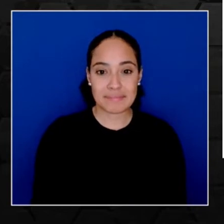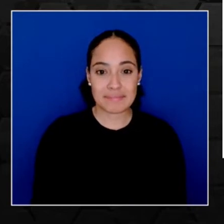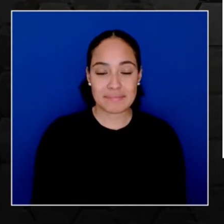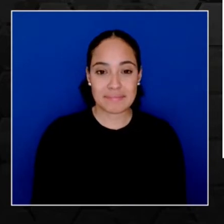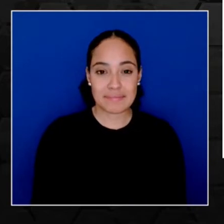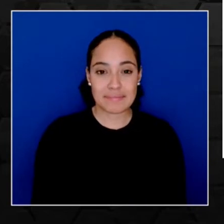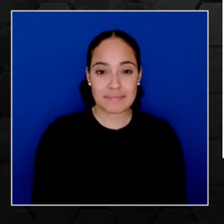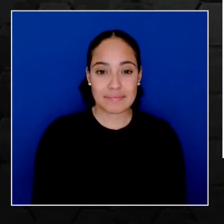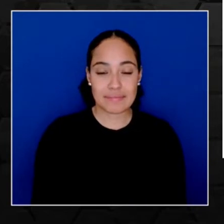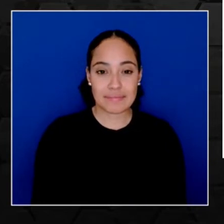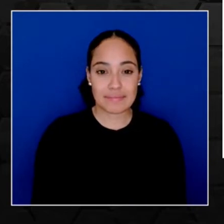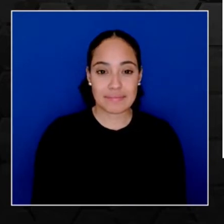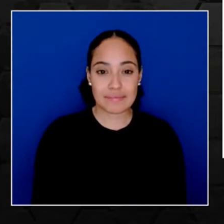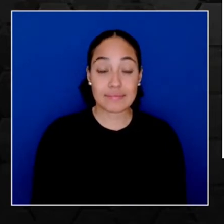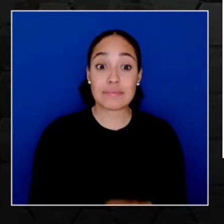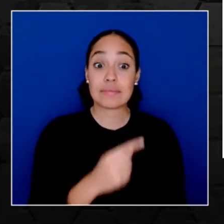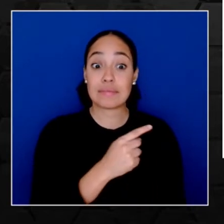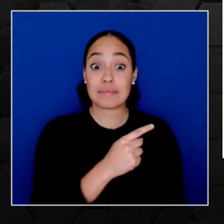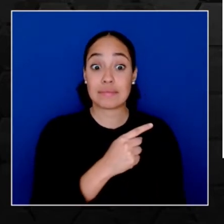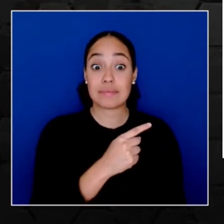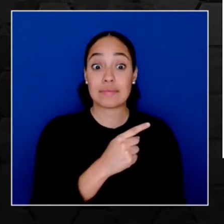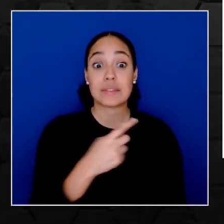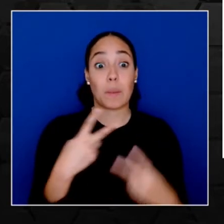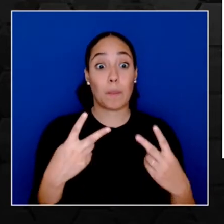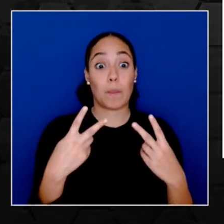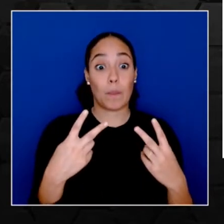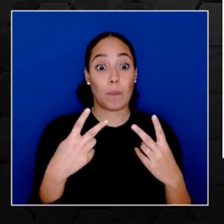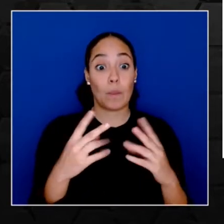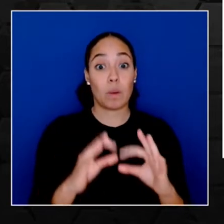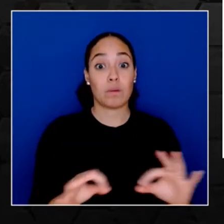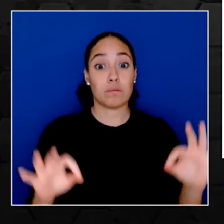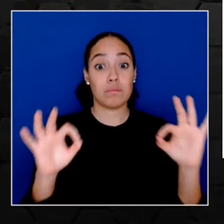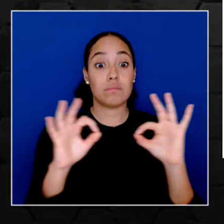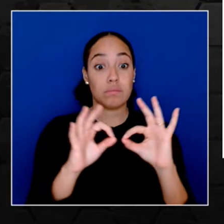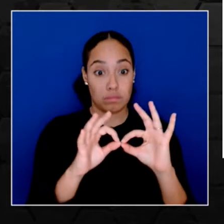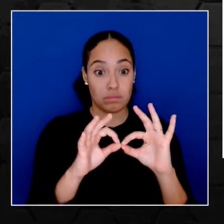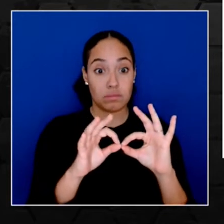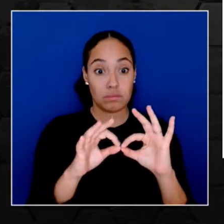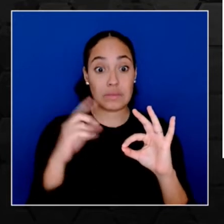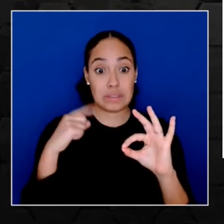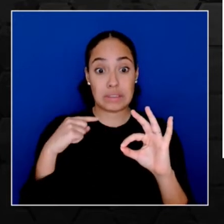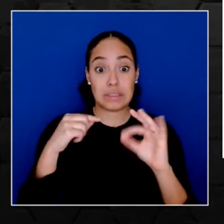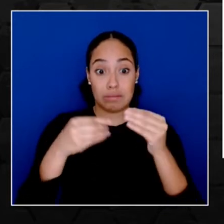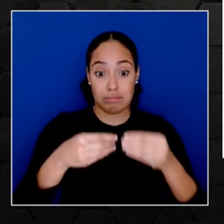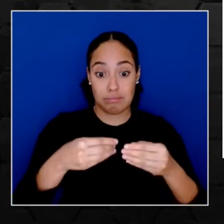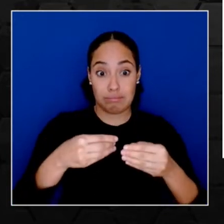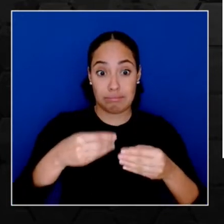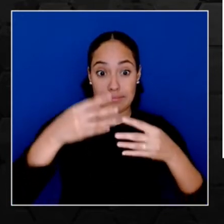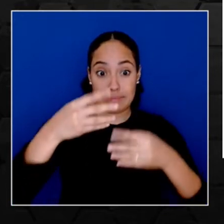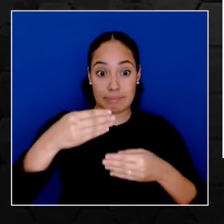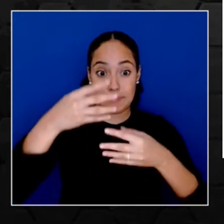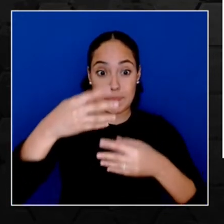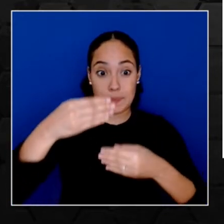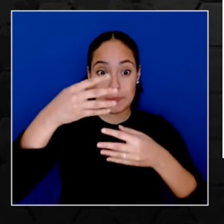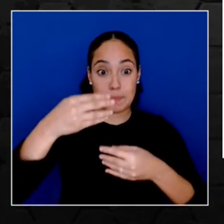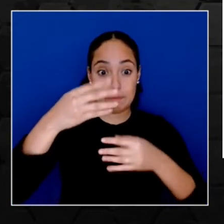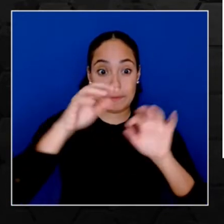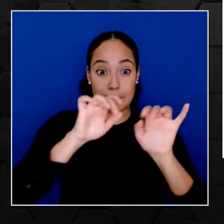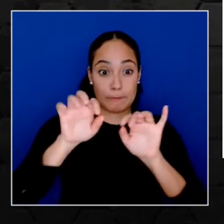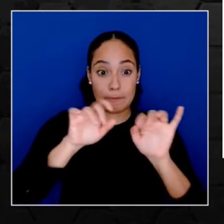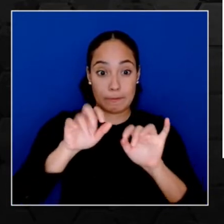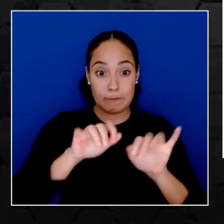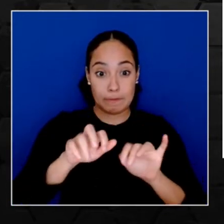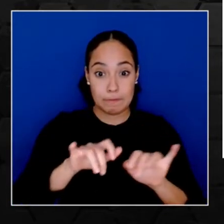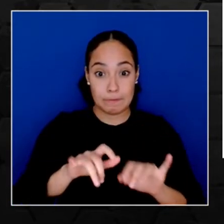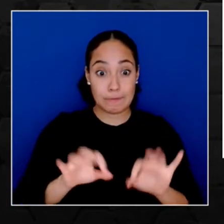this is the main important thing why I'm doing this and why it is happening here. So cool. I created a function called draw. Now tf.tidy,